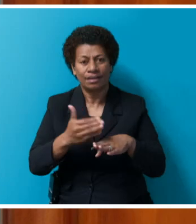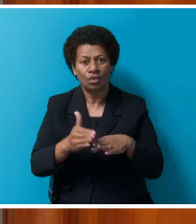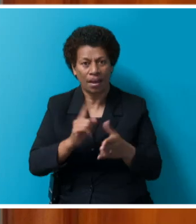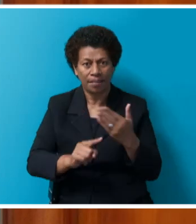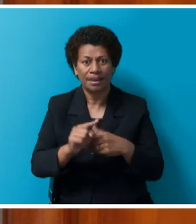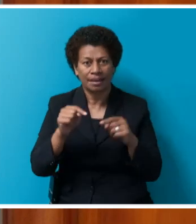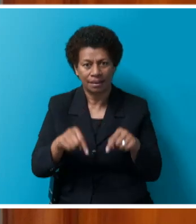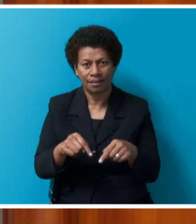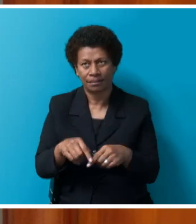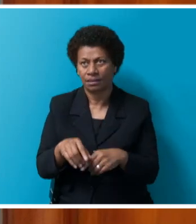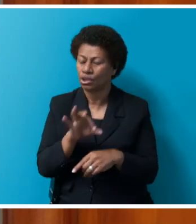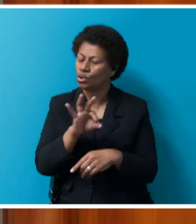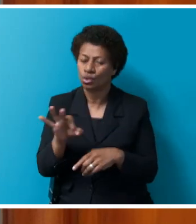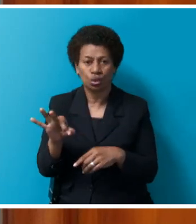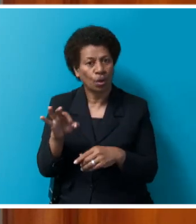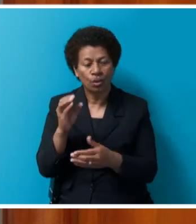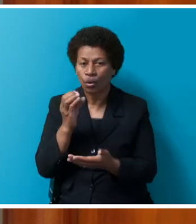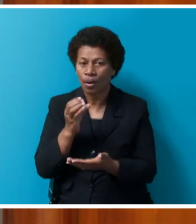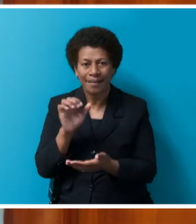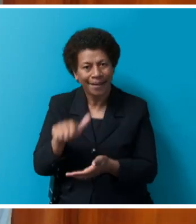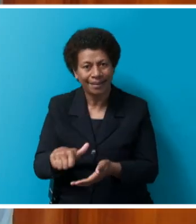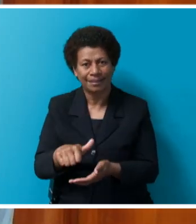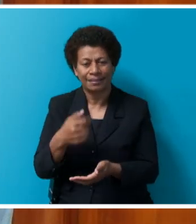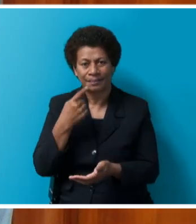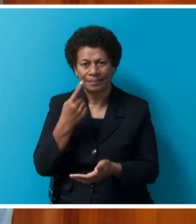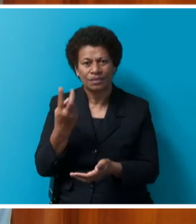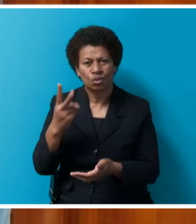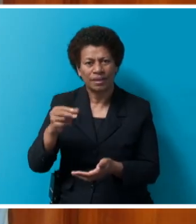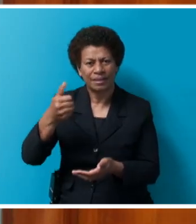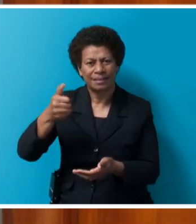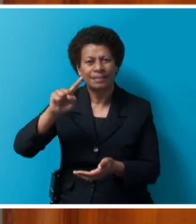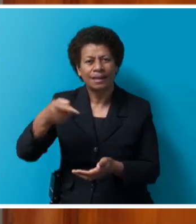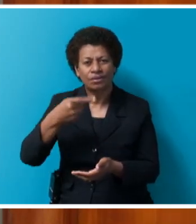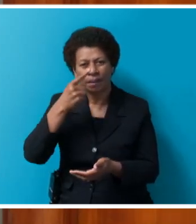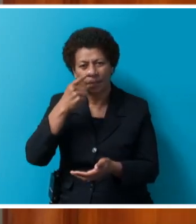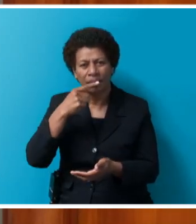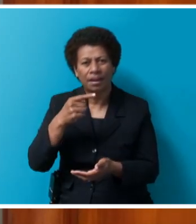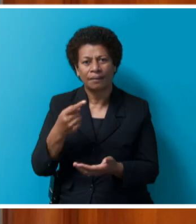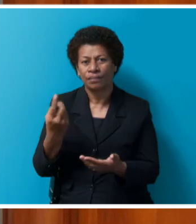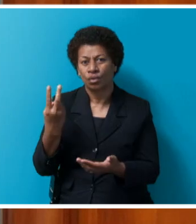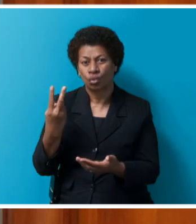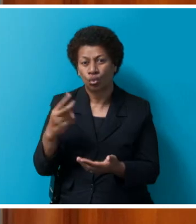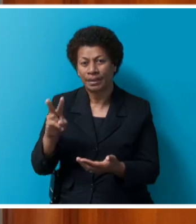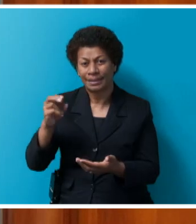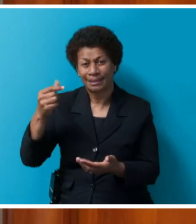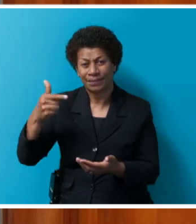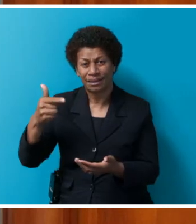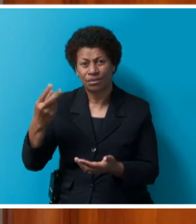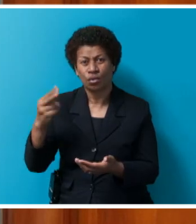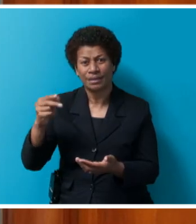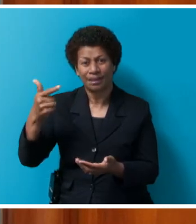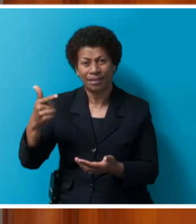That is incorrect. 2016, 26,000 people. 2017, 27,000 people,